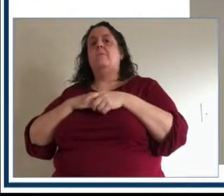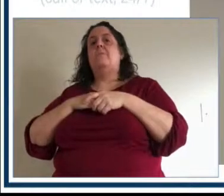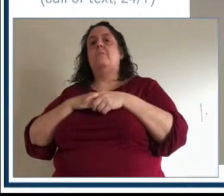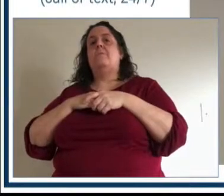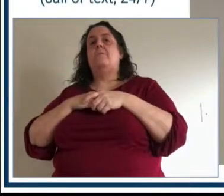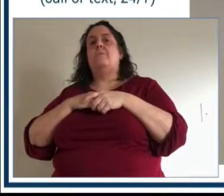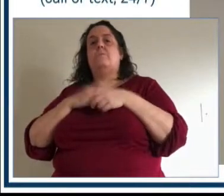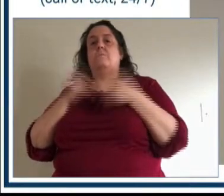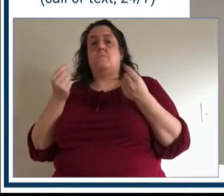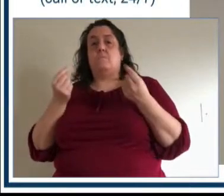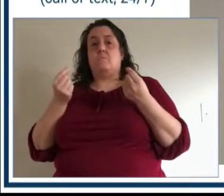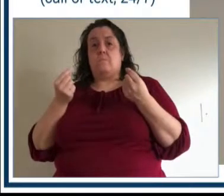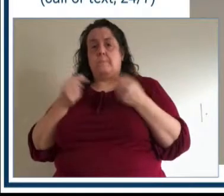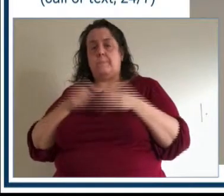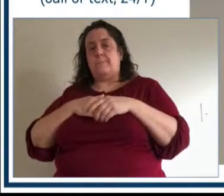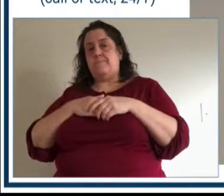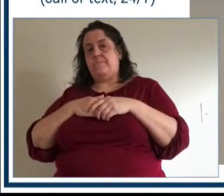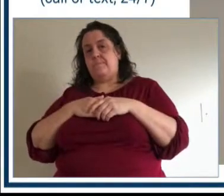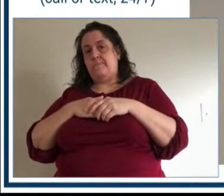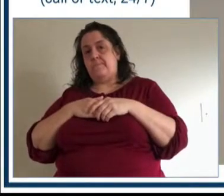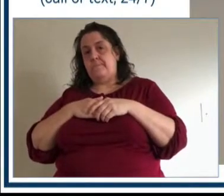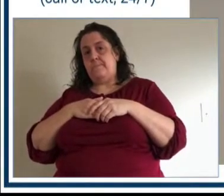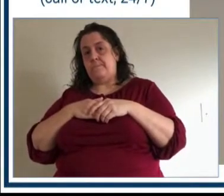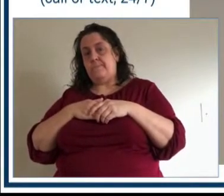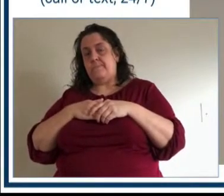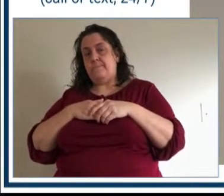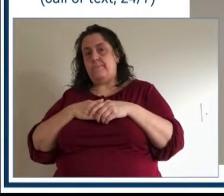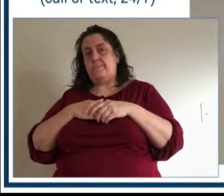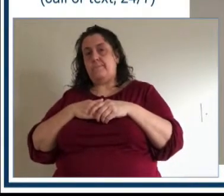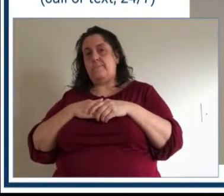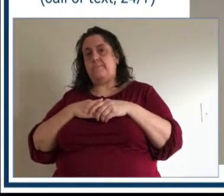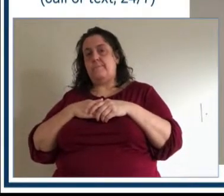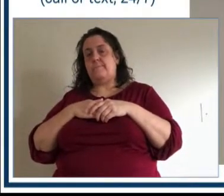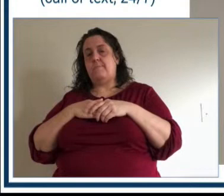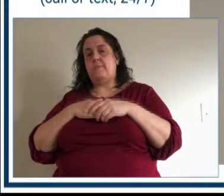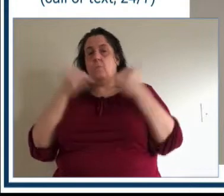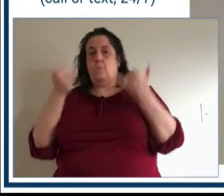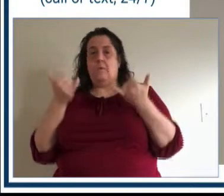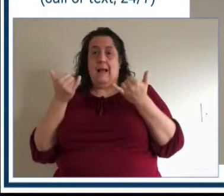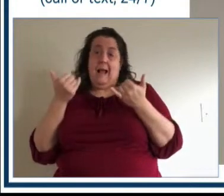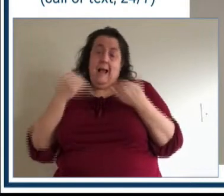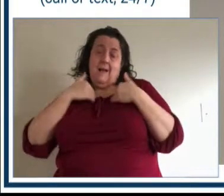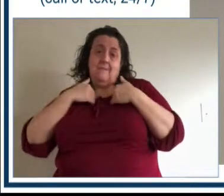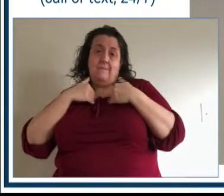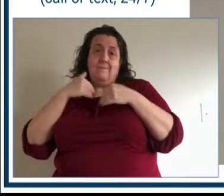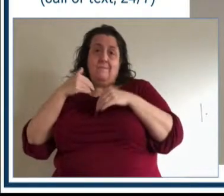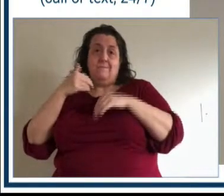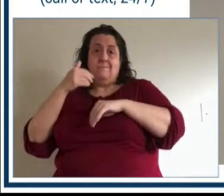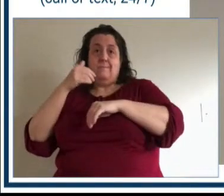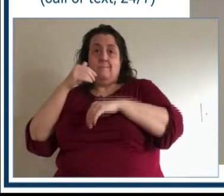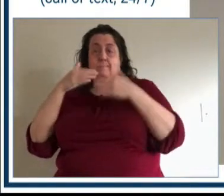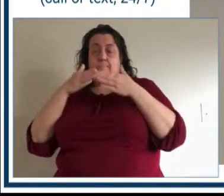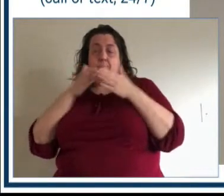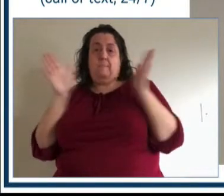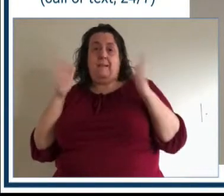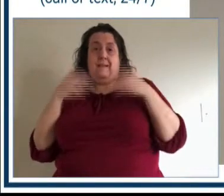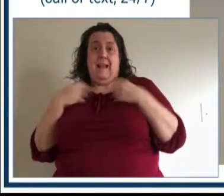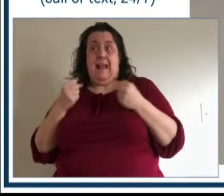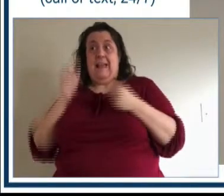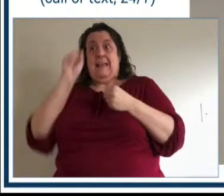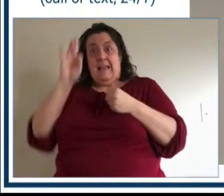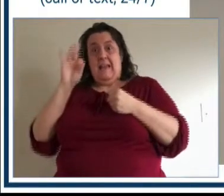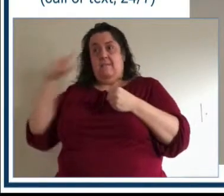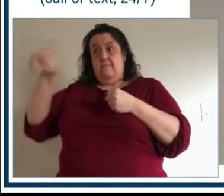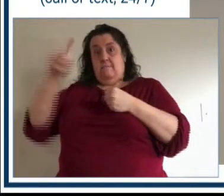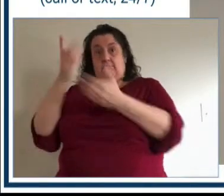enforcement folks and the local law enforcement, and the penalties are there in the public health order, that if there's clear evidence of